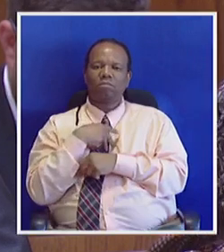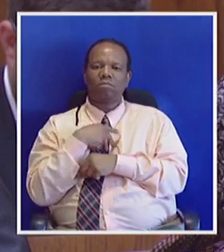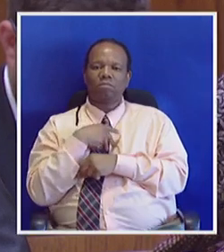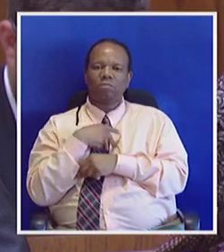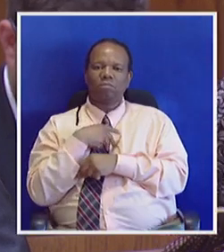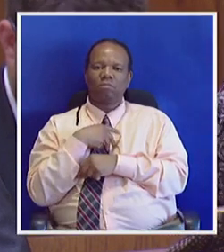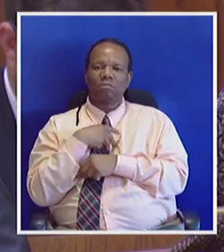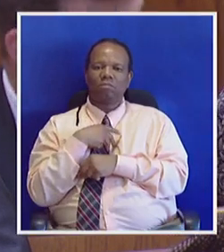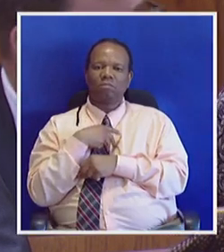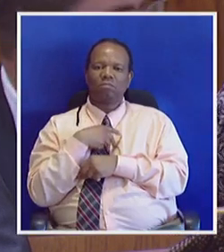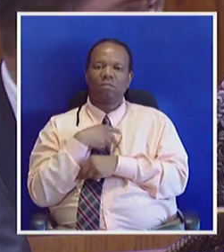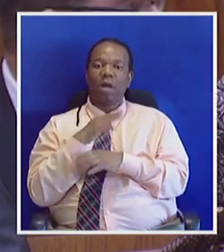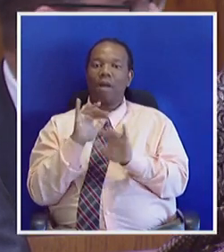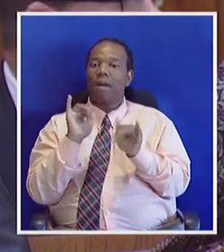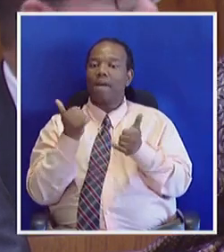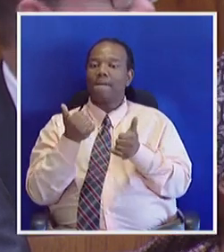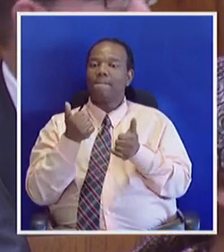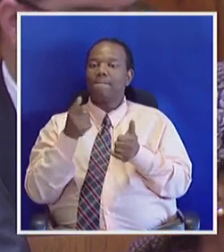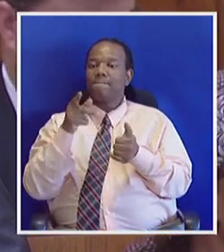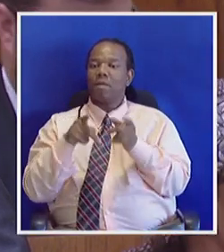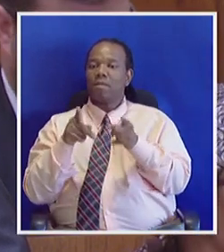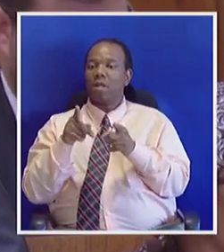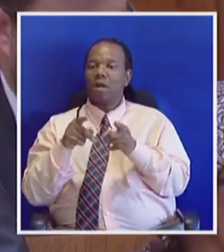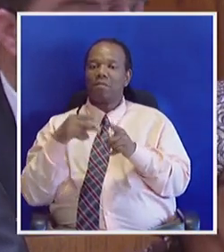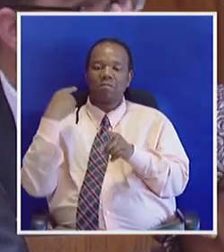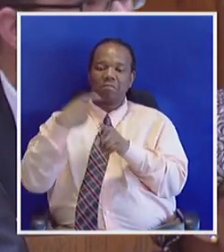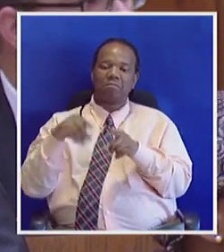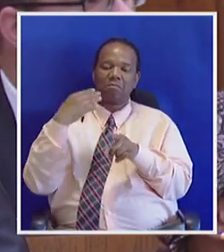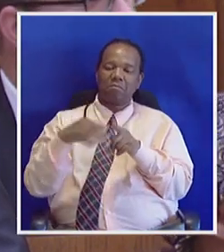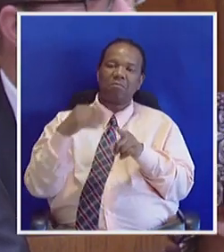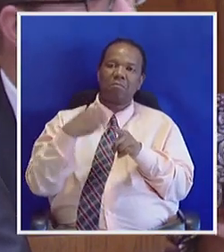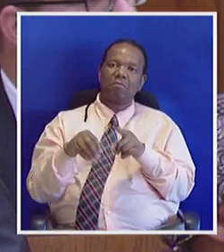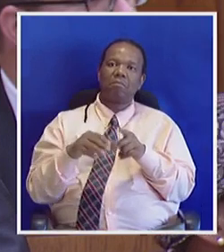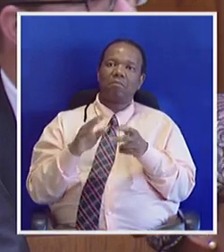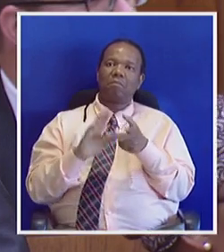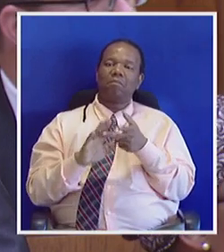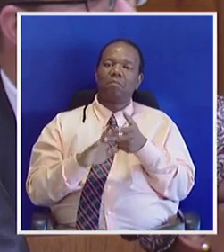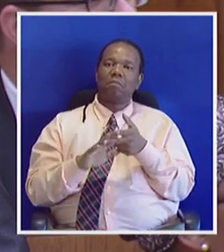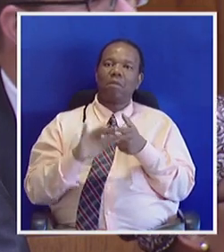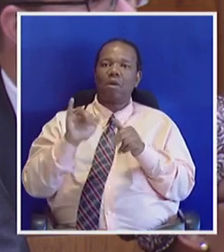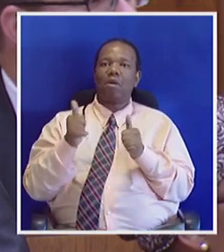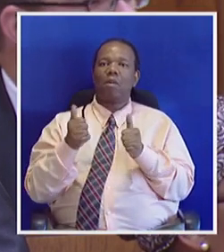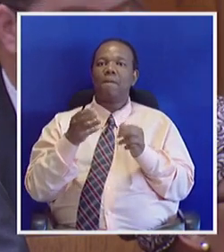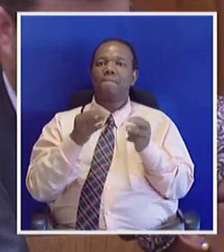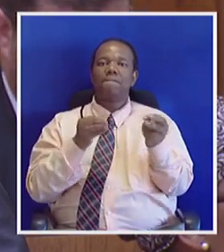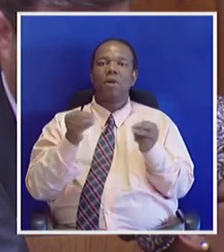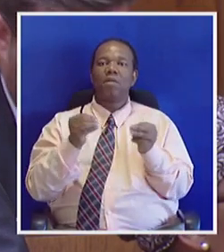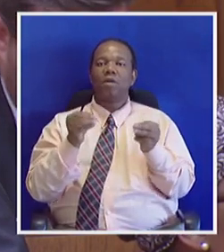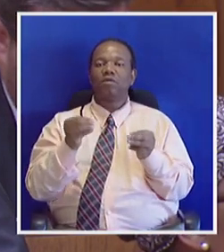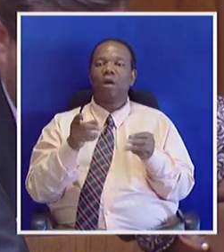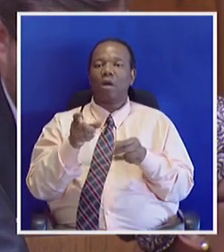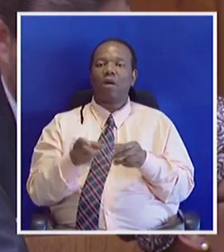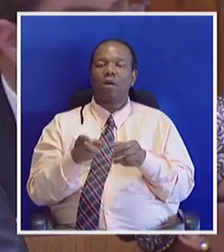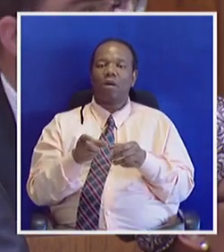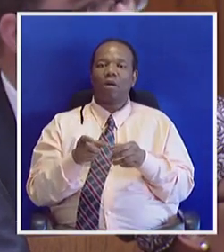ba fumantshwang mosebetsi ba re tlase dilemo ba sa lefshwe ba bile ba fepuwa ka dijo tse